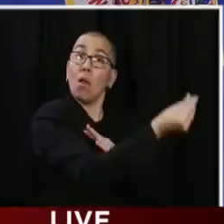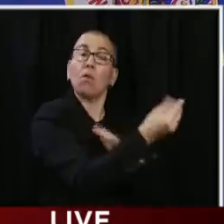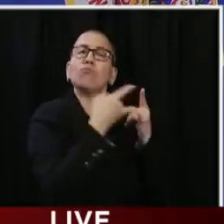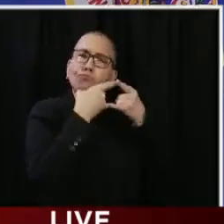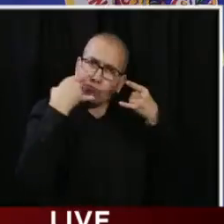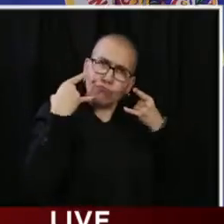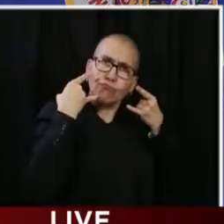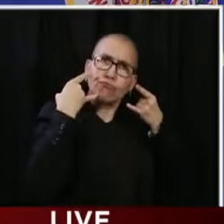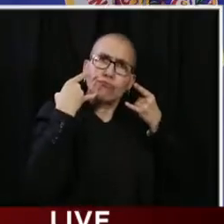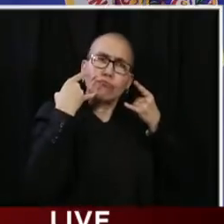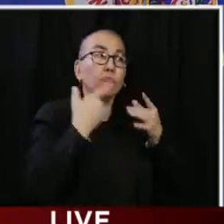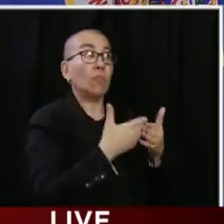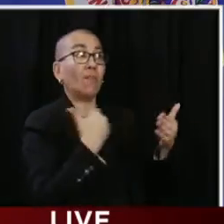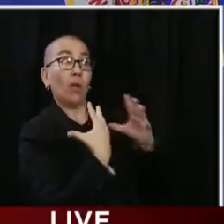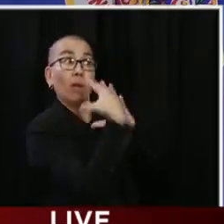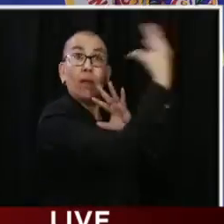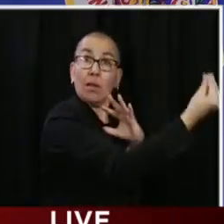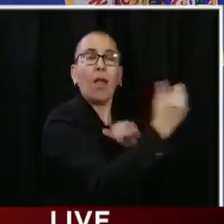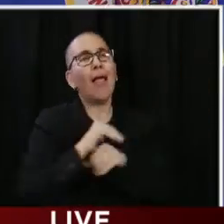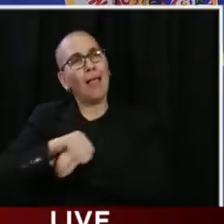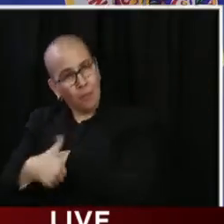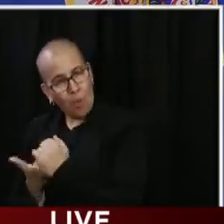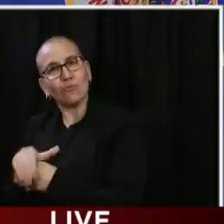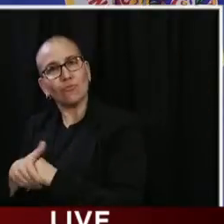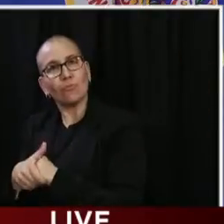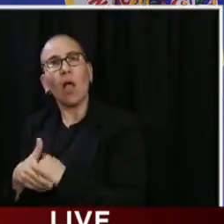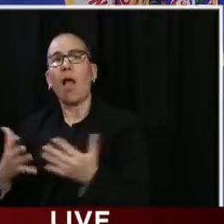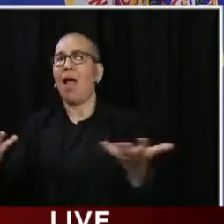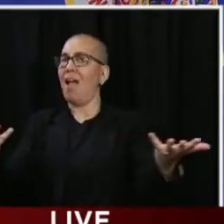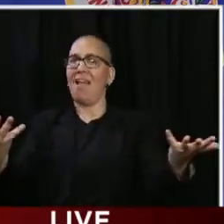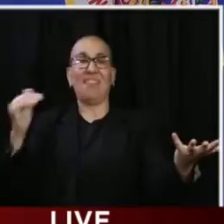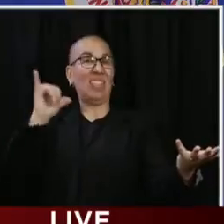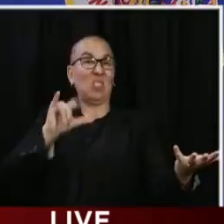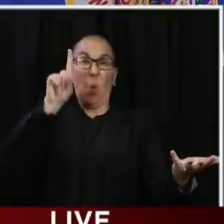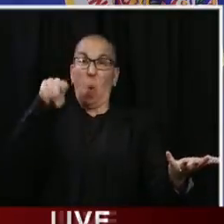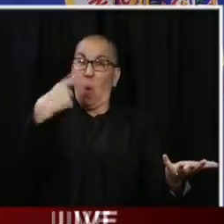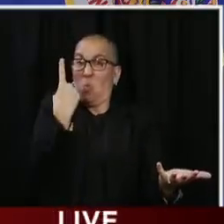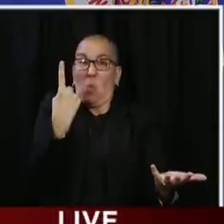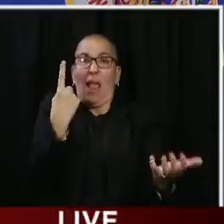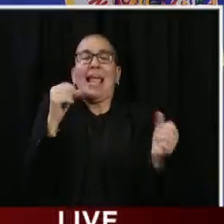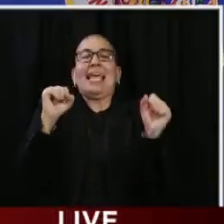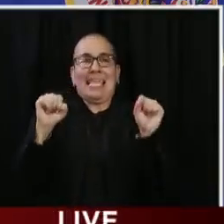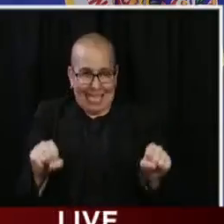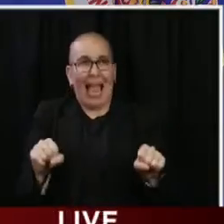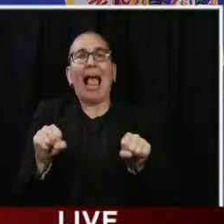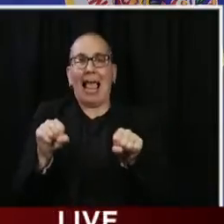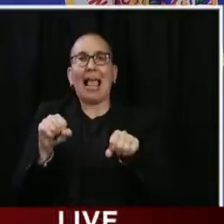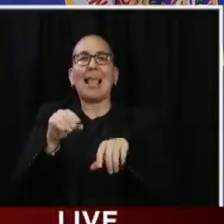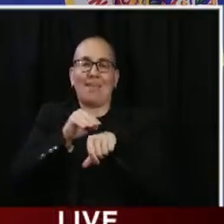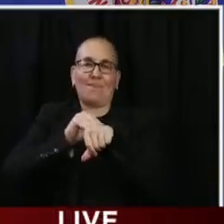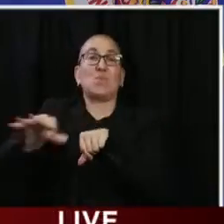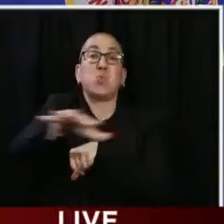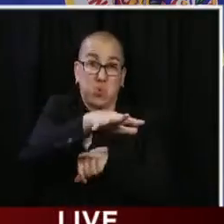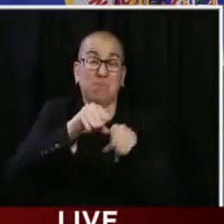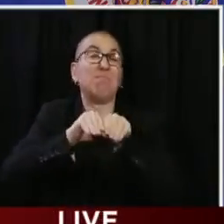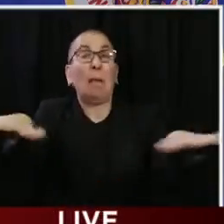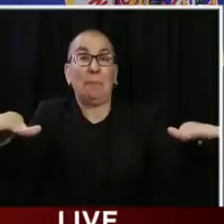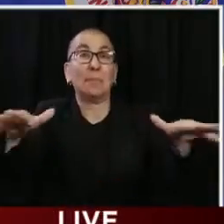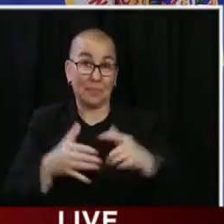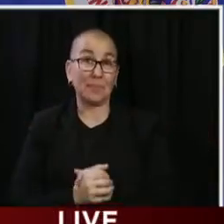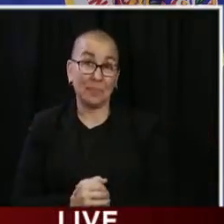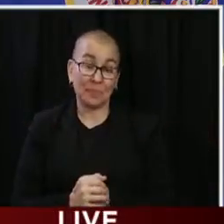I understand the frustrations. I understand the desire. But I simply, the science is too strong. We